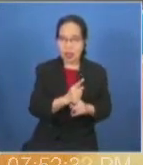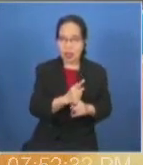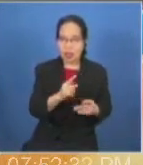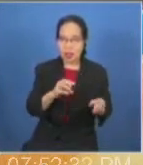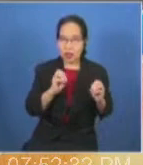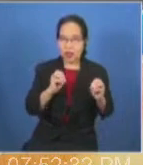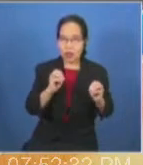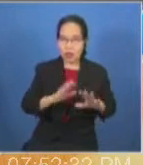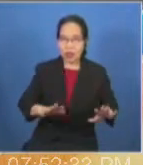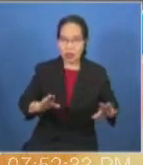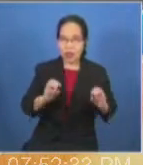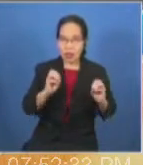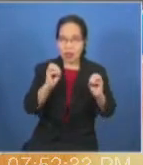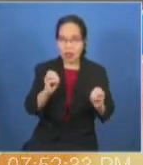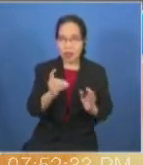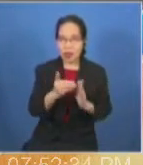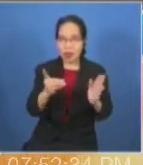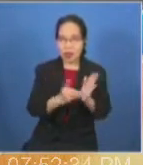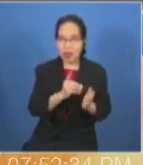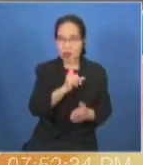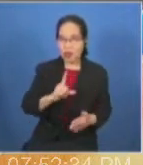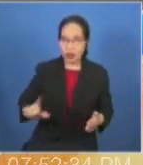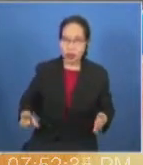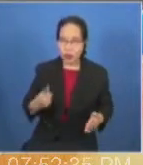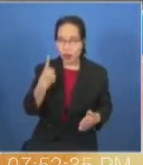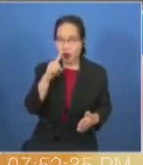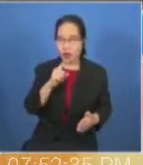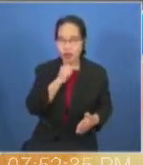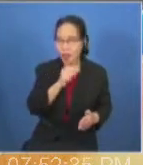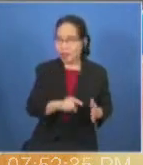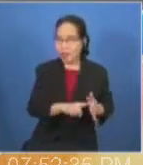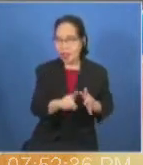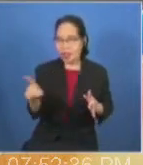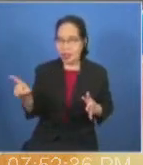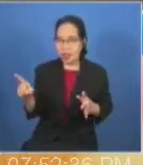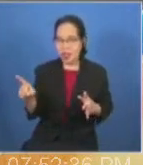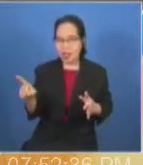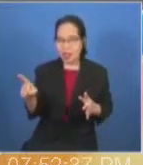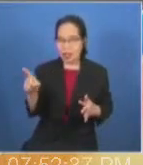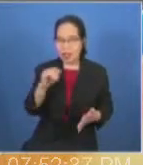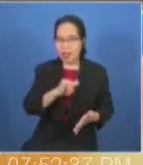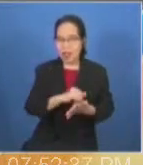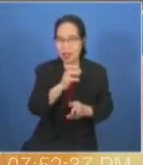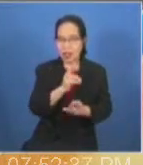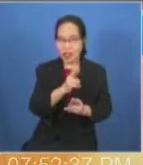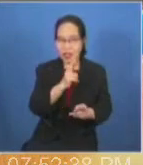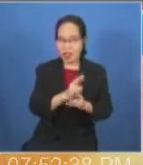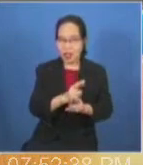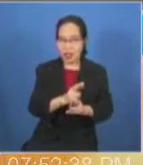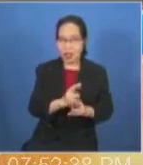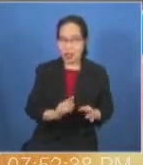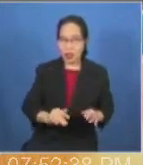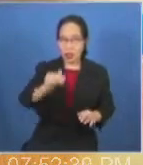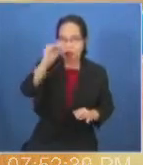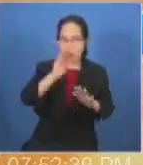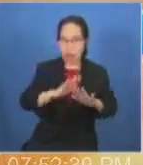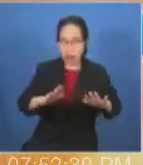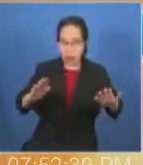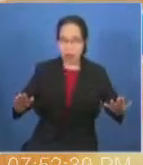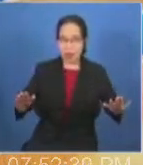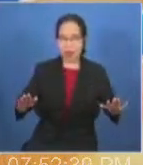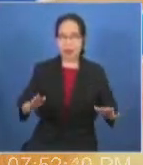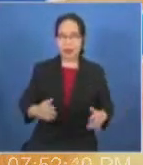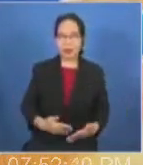Well, send your child to school, but with that, teach him the doctrines of the Lord for him not to be misdirected or